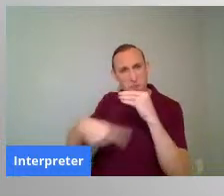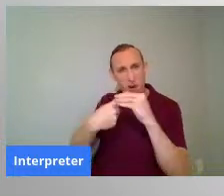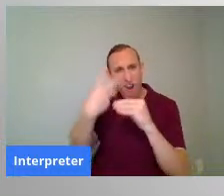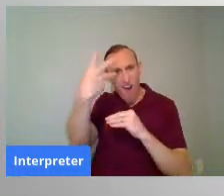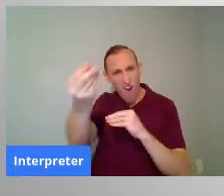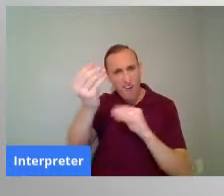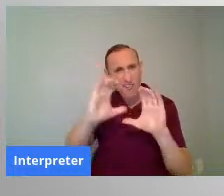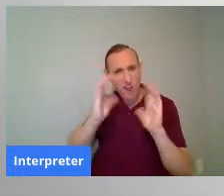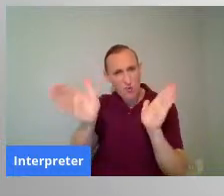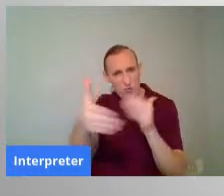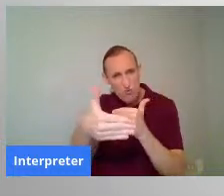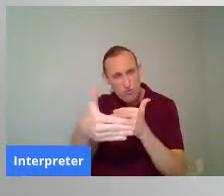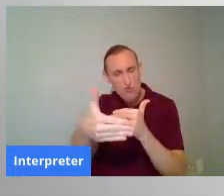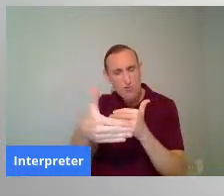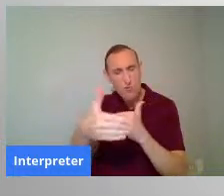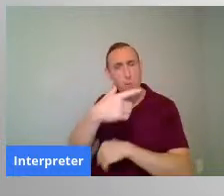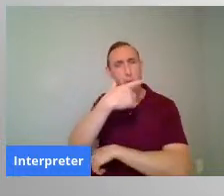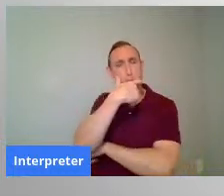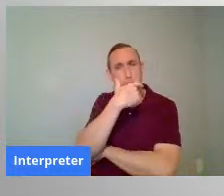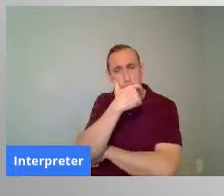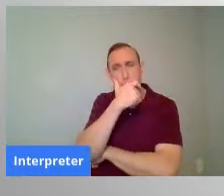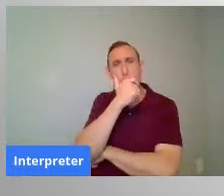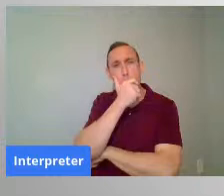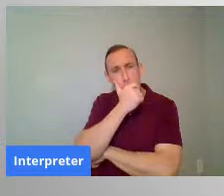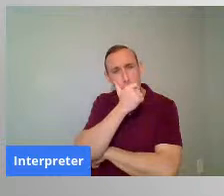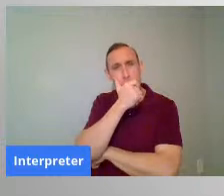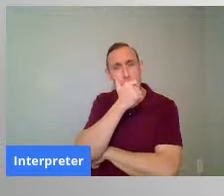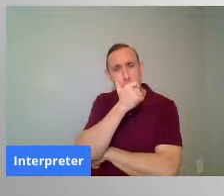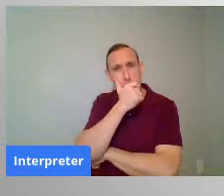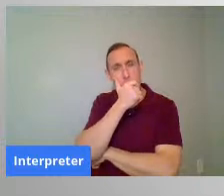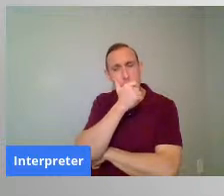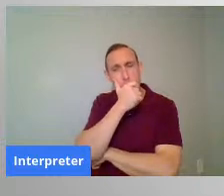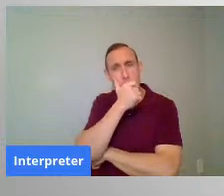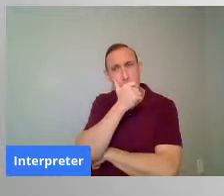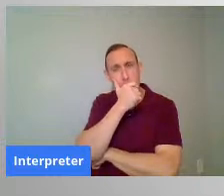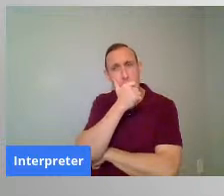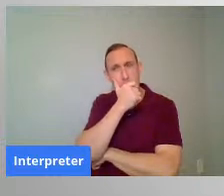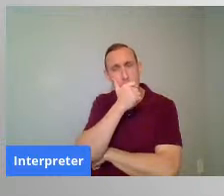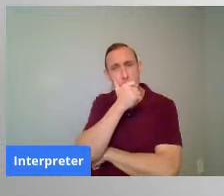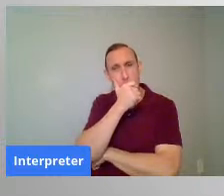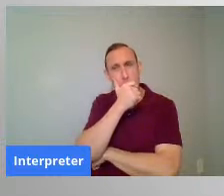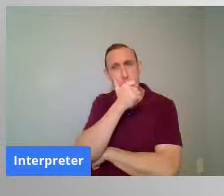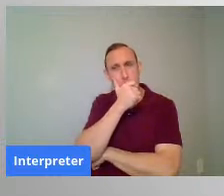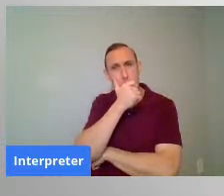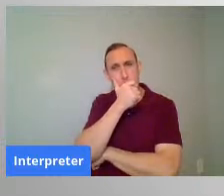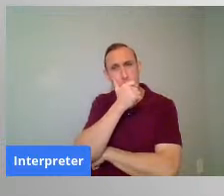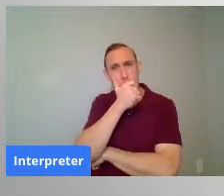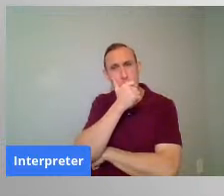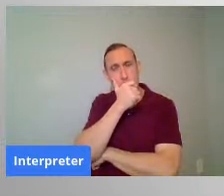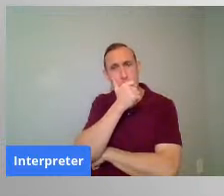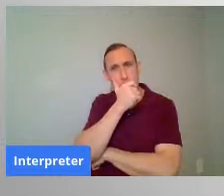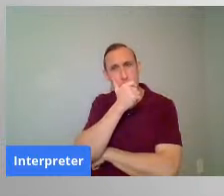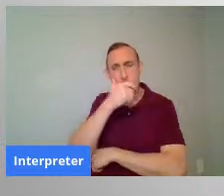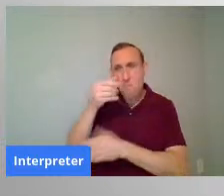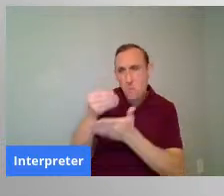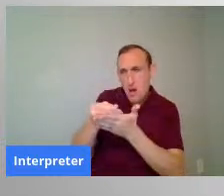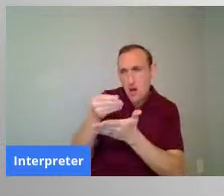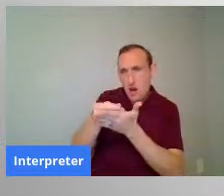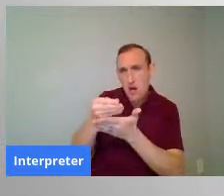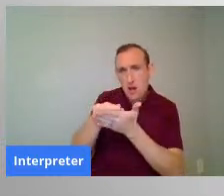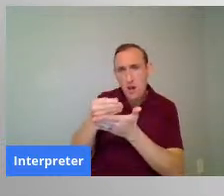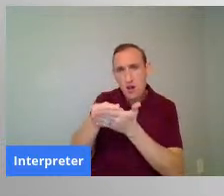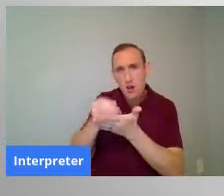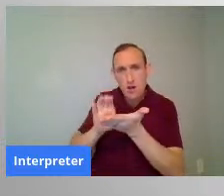I'm also thinking about like funding, right? I know like we're still trying to figure out where funding go,